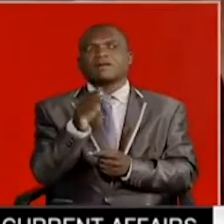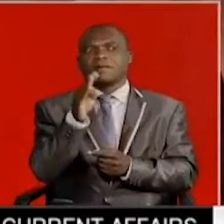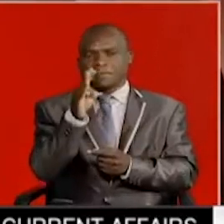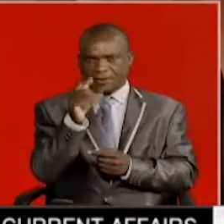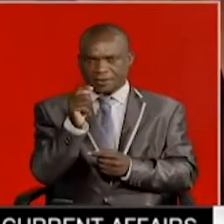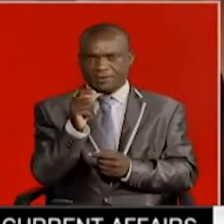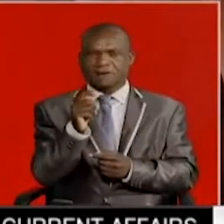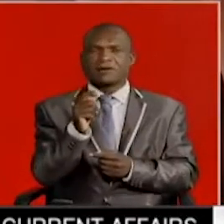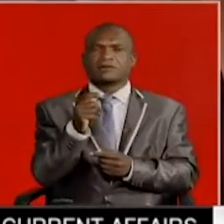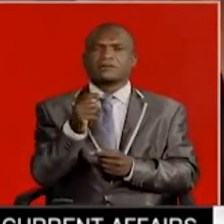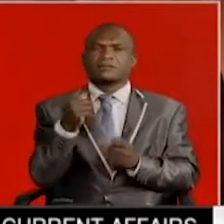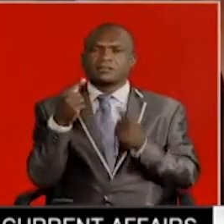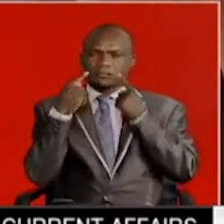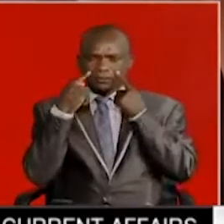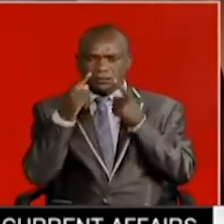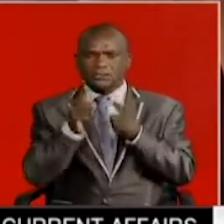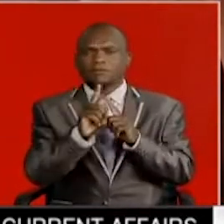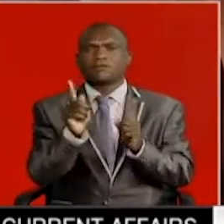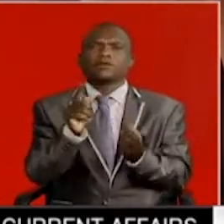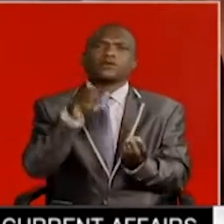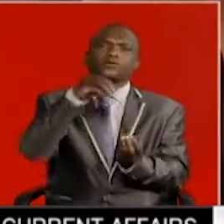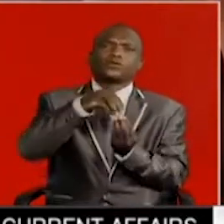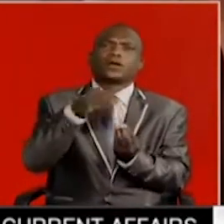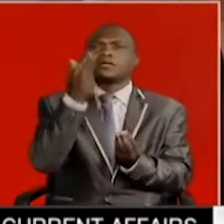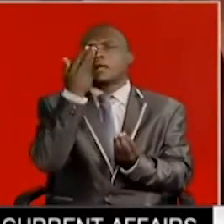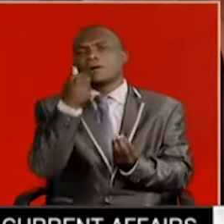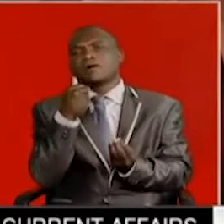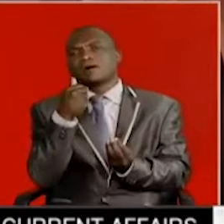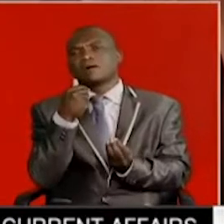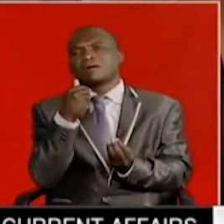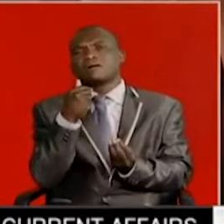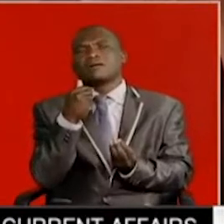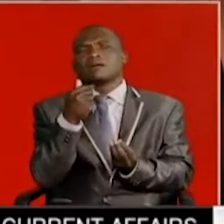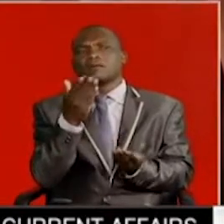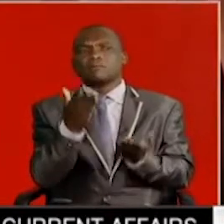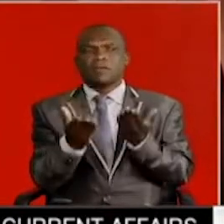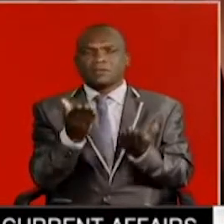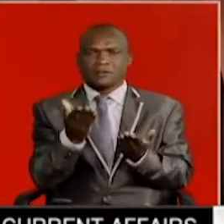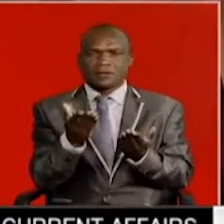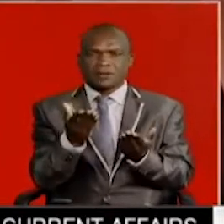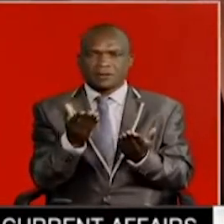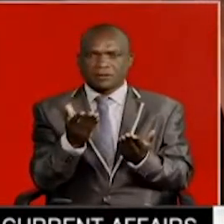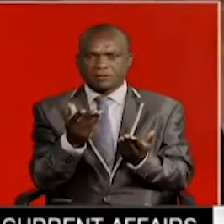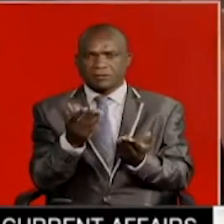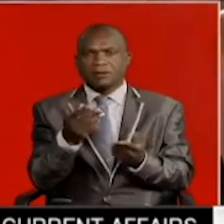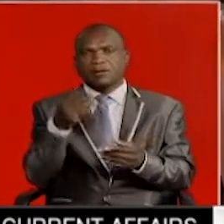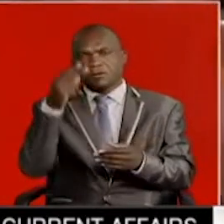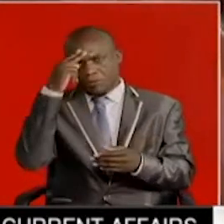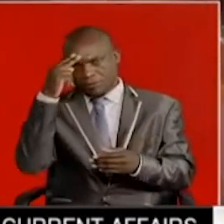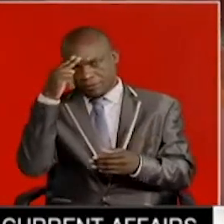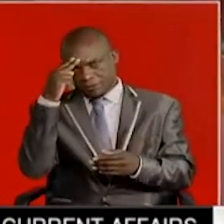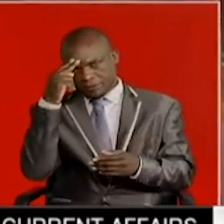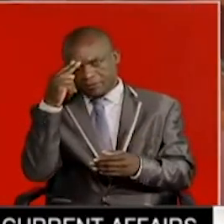looking at the totality of, like if we look at the Zimbabwe Republic Police, there